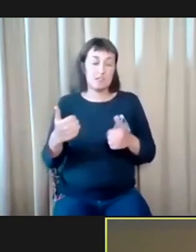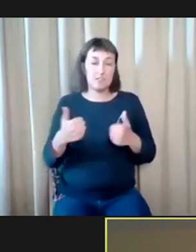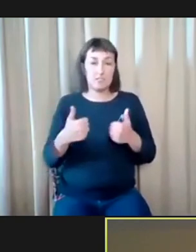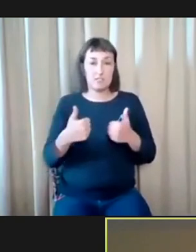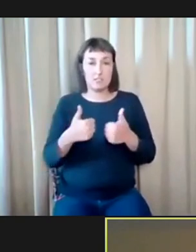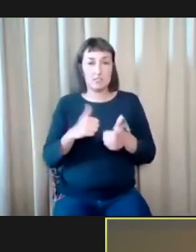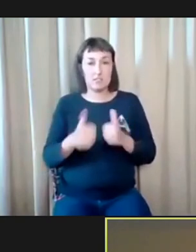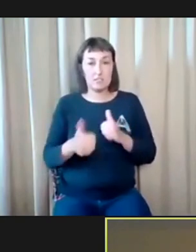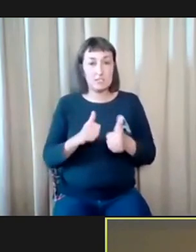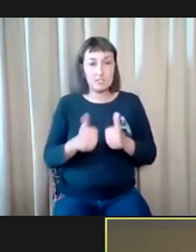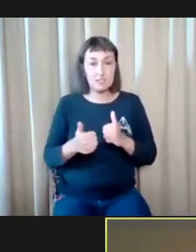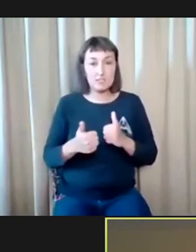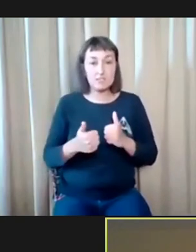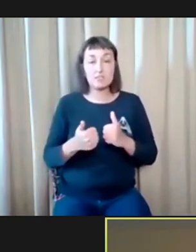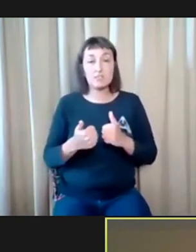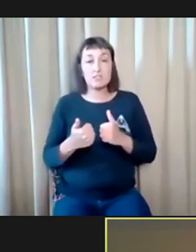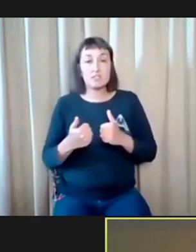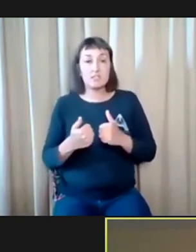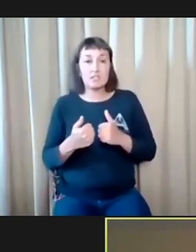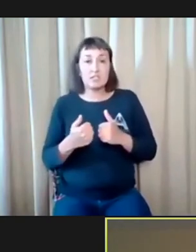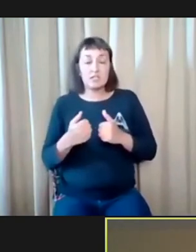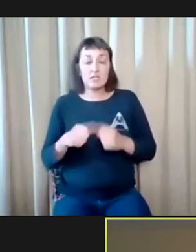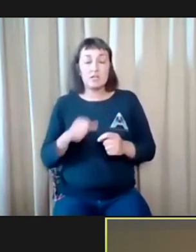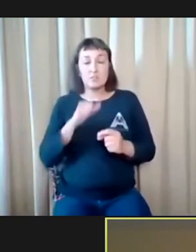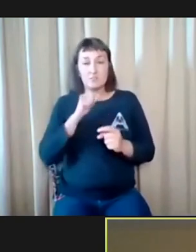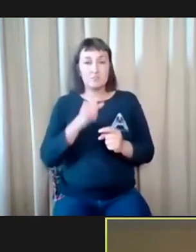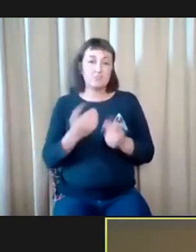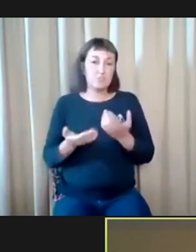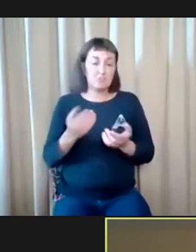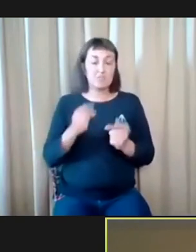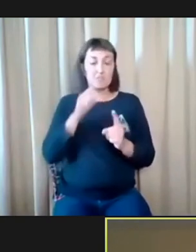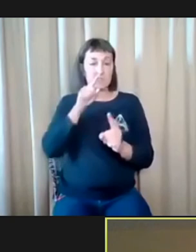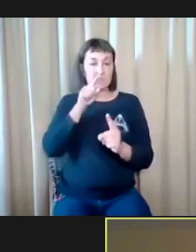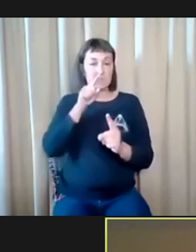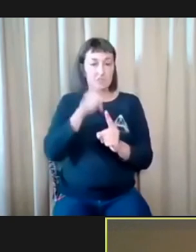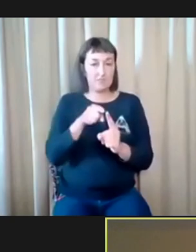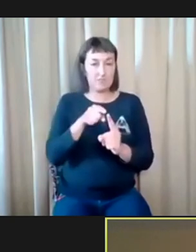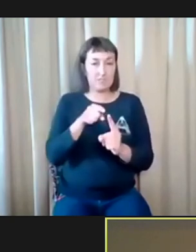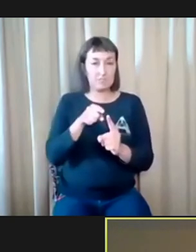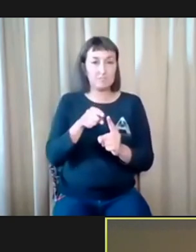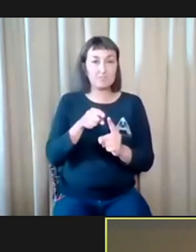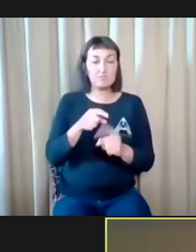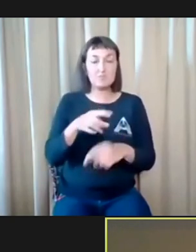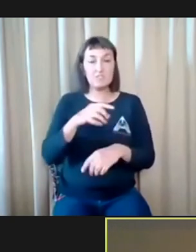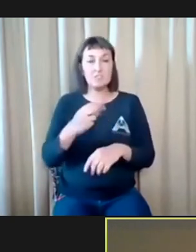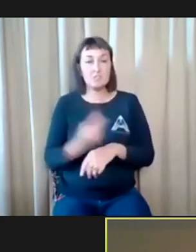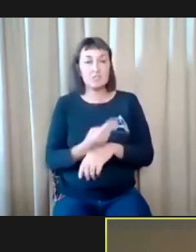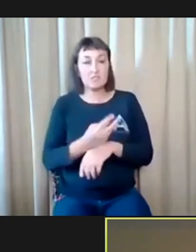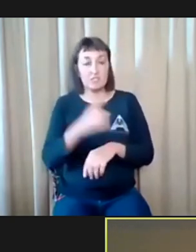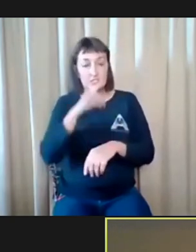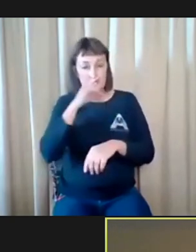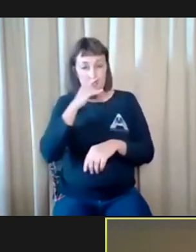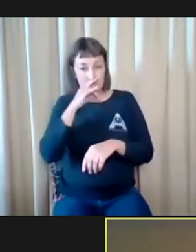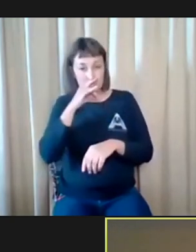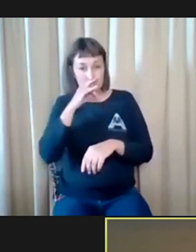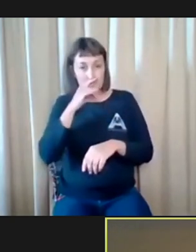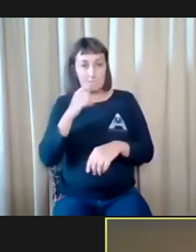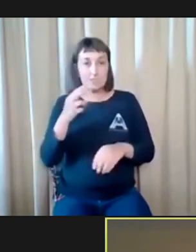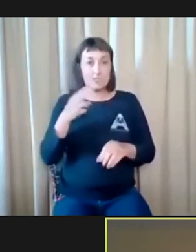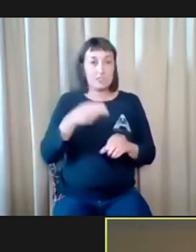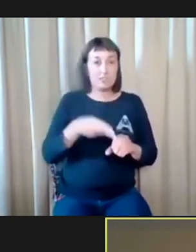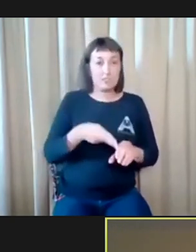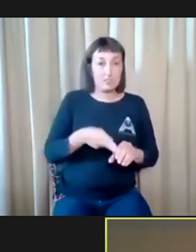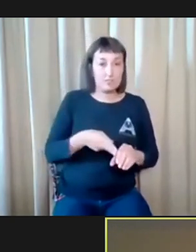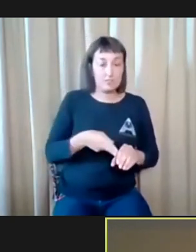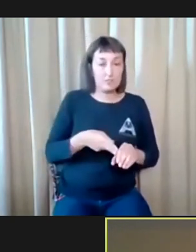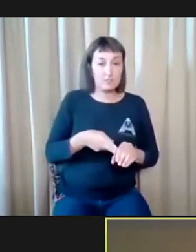they specifically targeted or had children involved. And then as you might've seen our investigation in